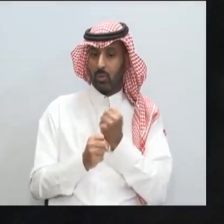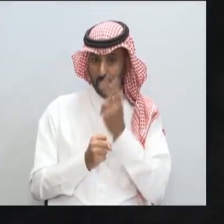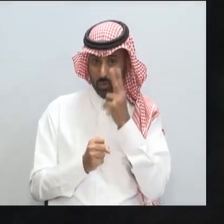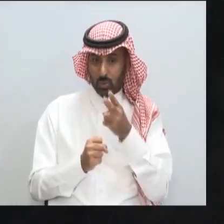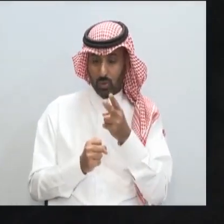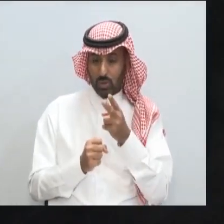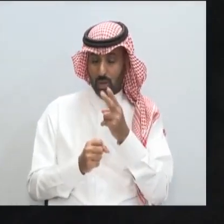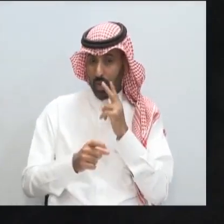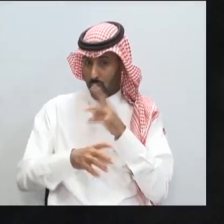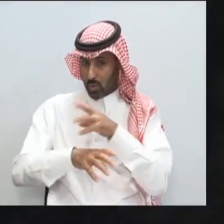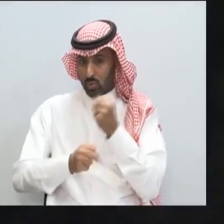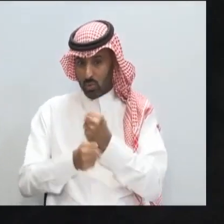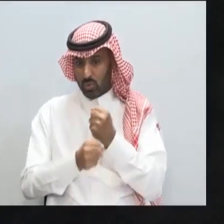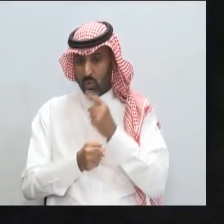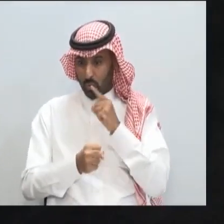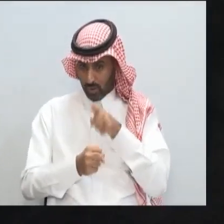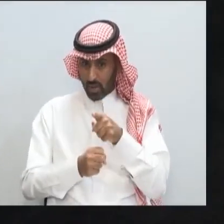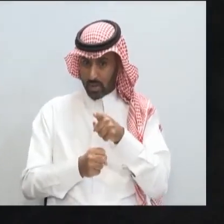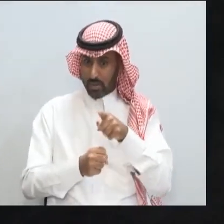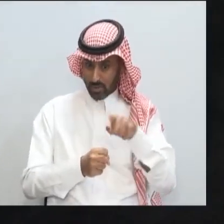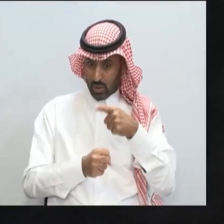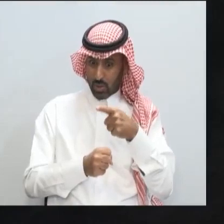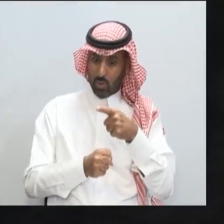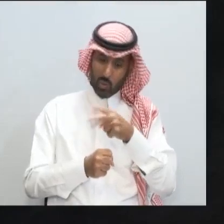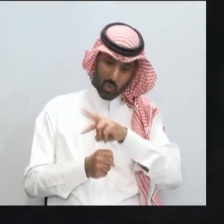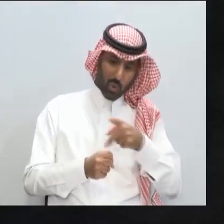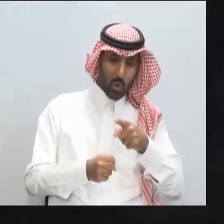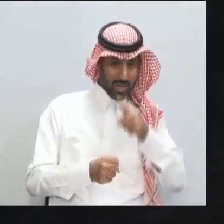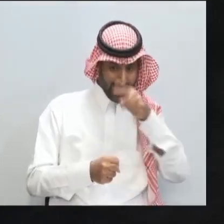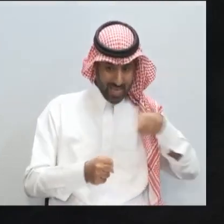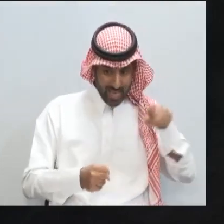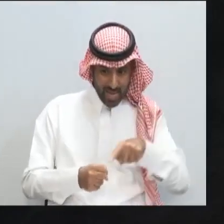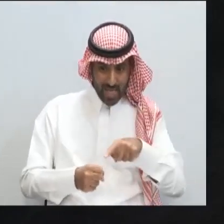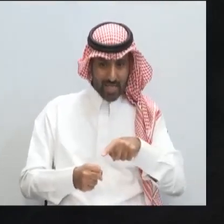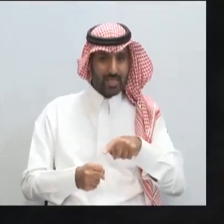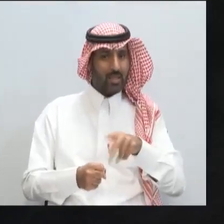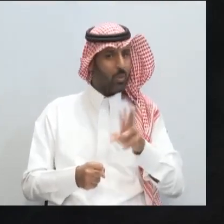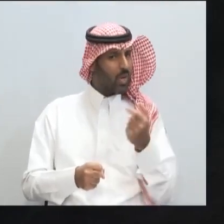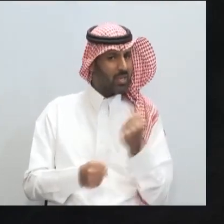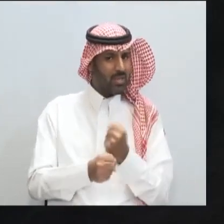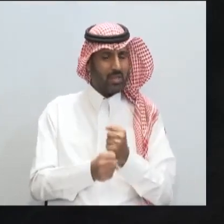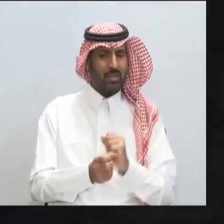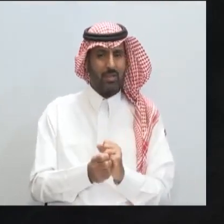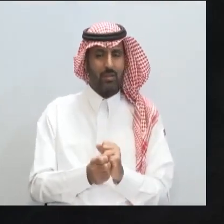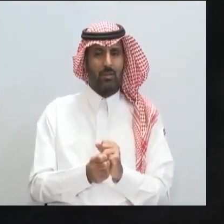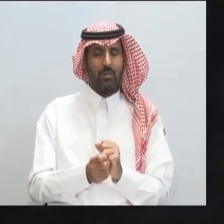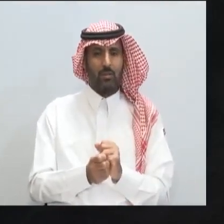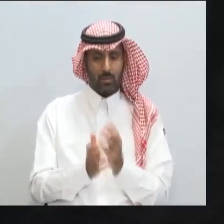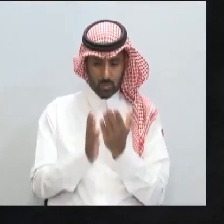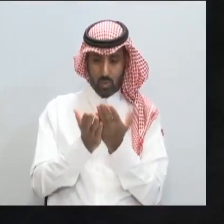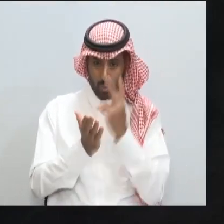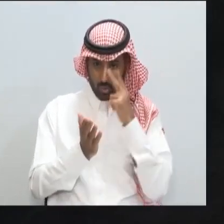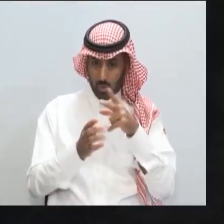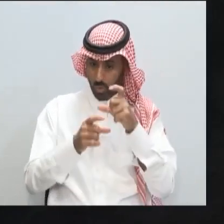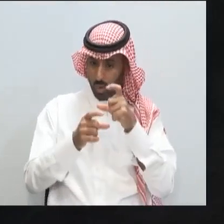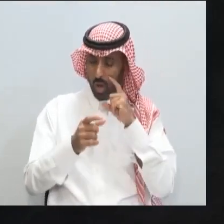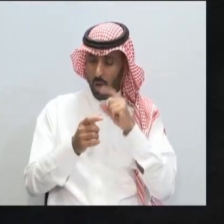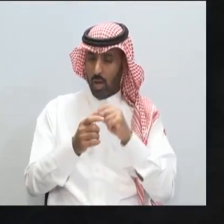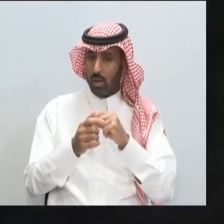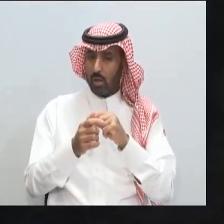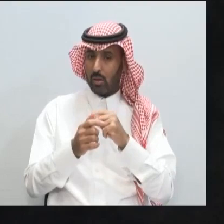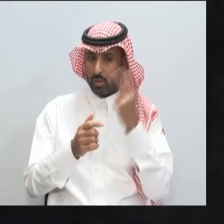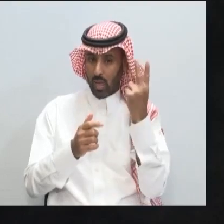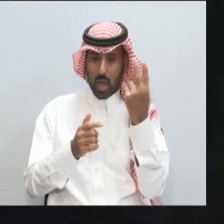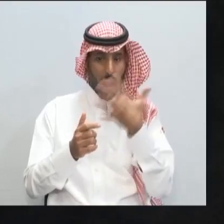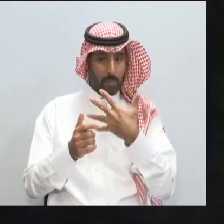So is he doing something right or wrong, ethical or unethical, moral or immoral?